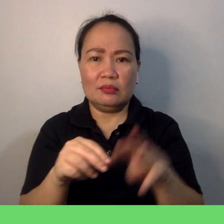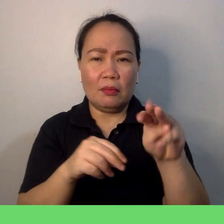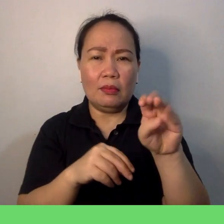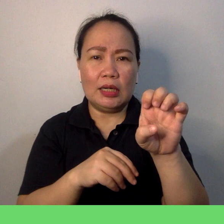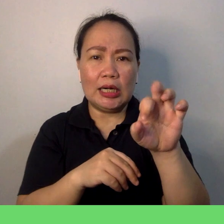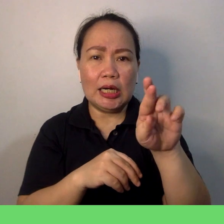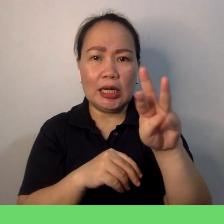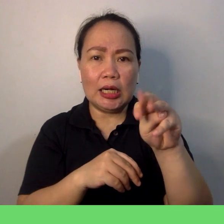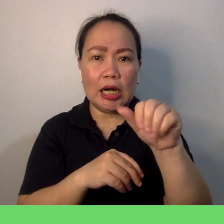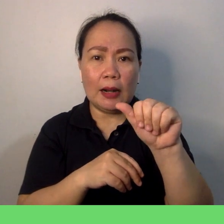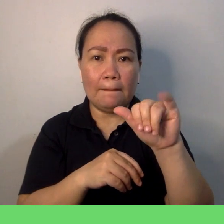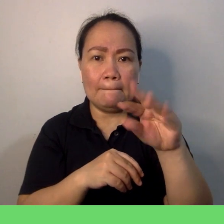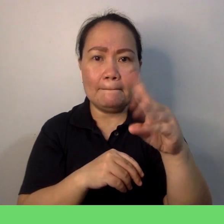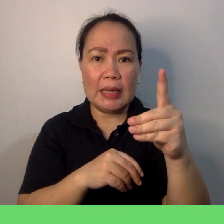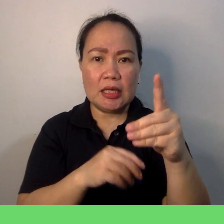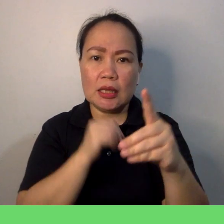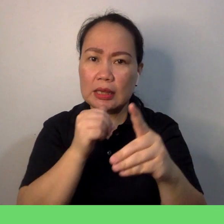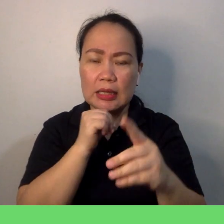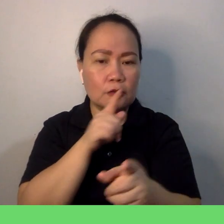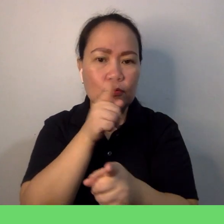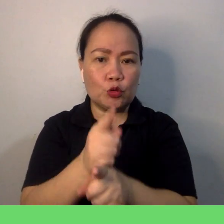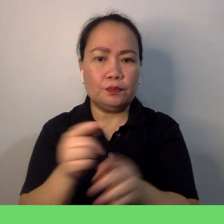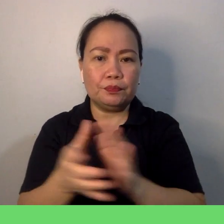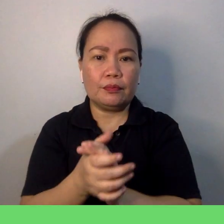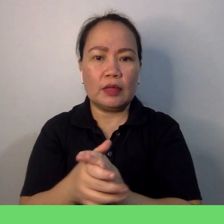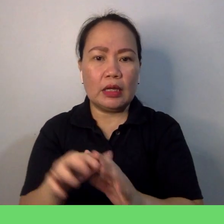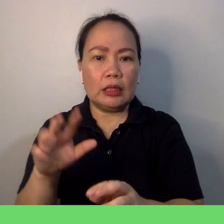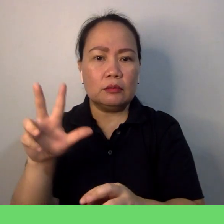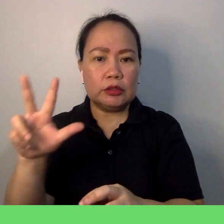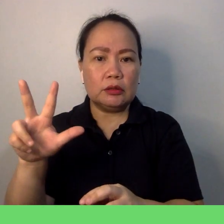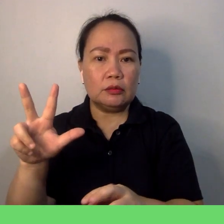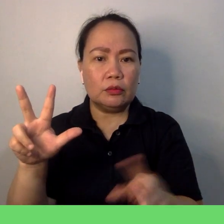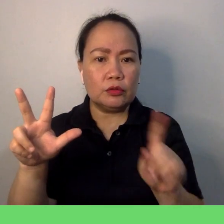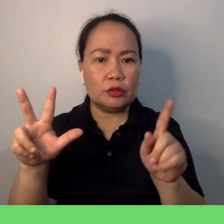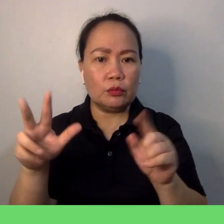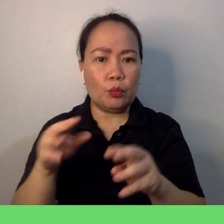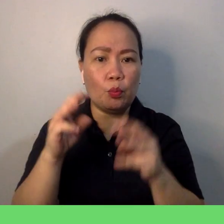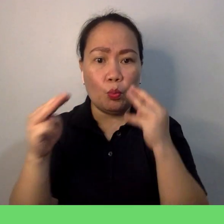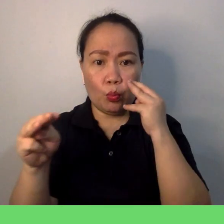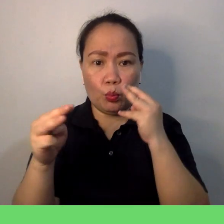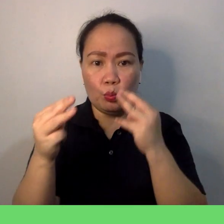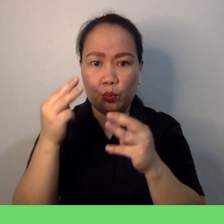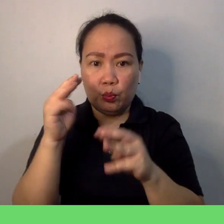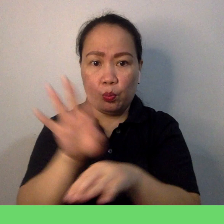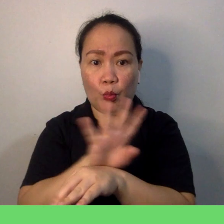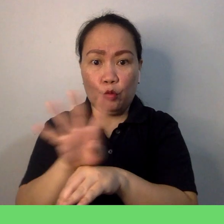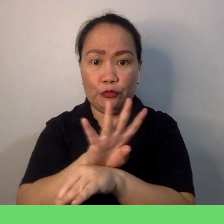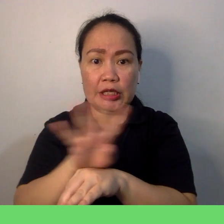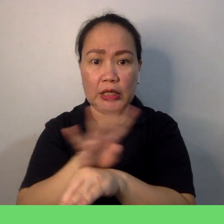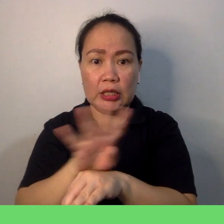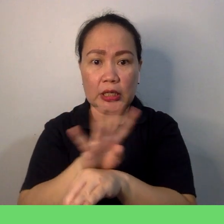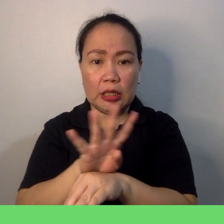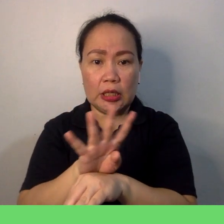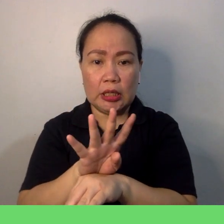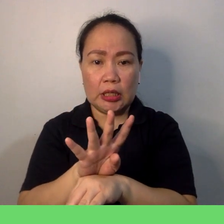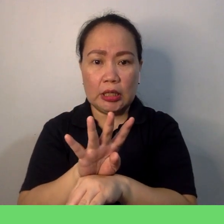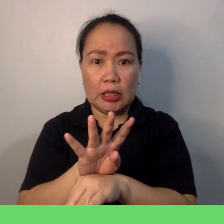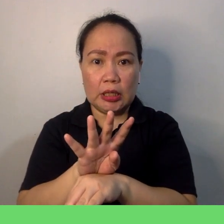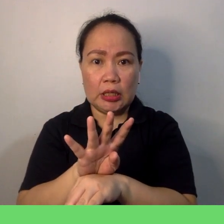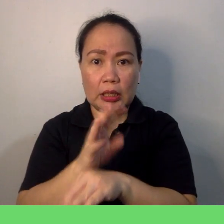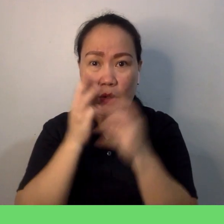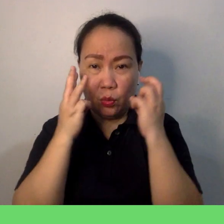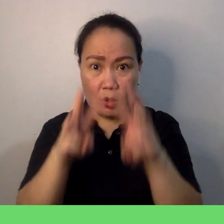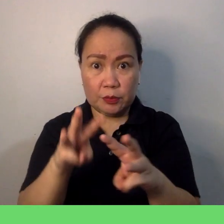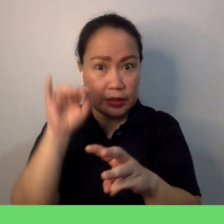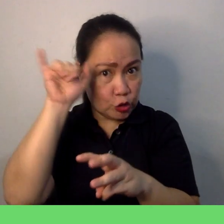hindi makatotohanan. Okay? And then, what movie did Jonah and Bea watch? So, this is again a no. Kasi